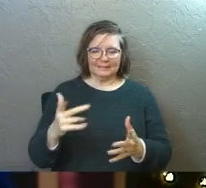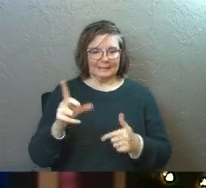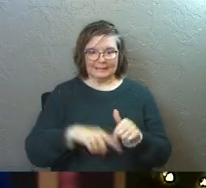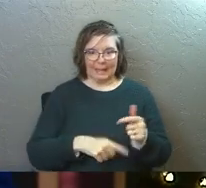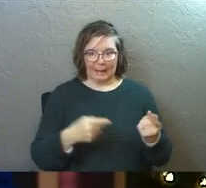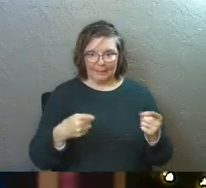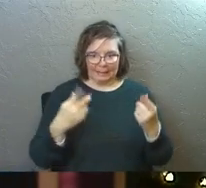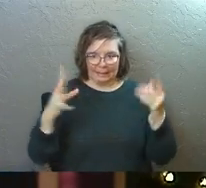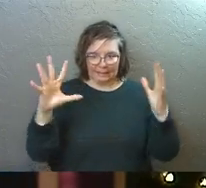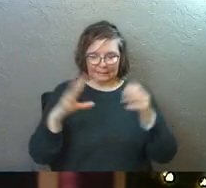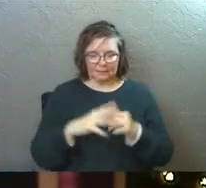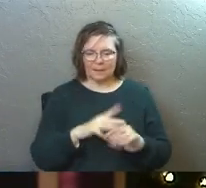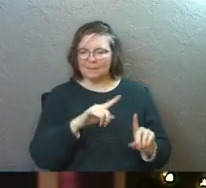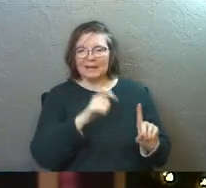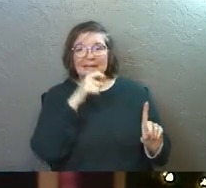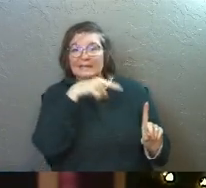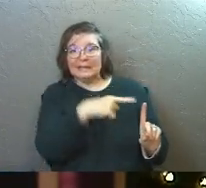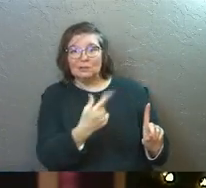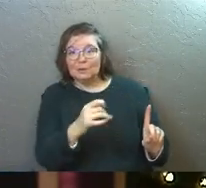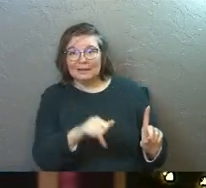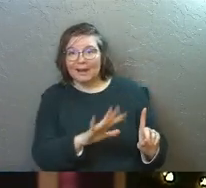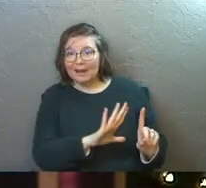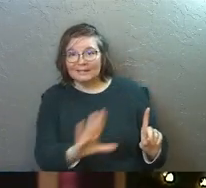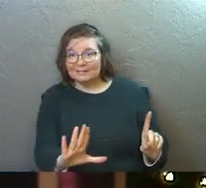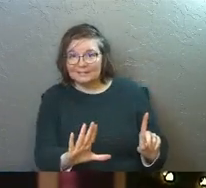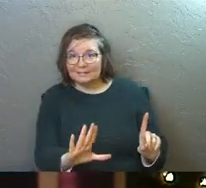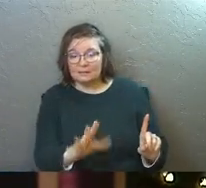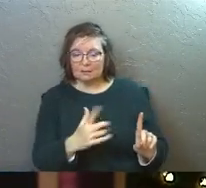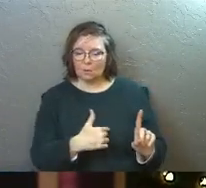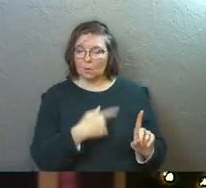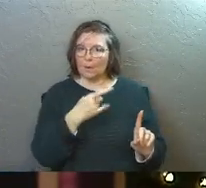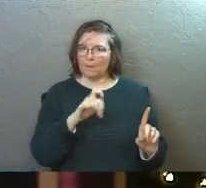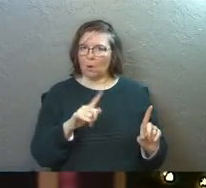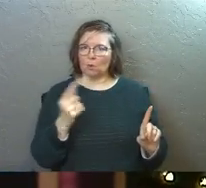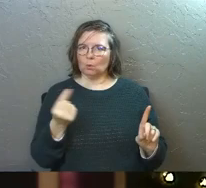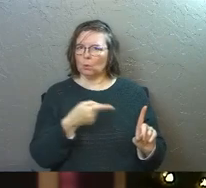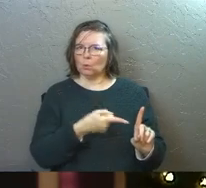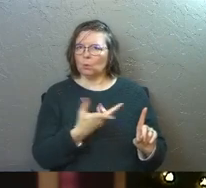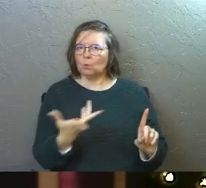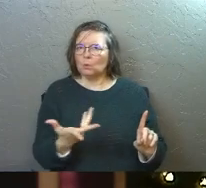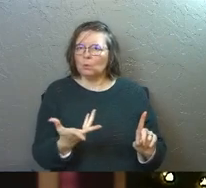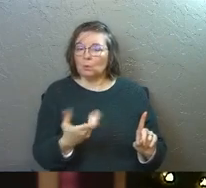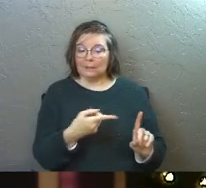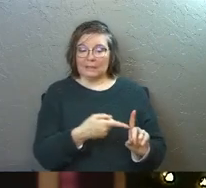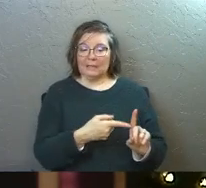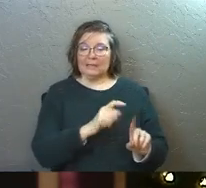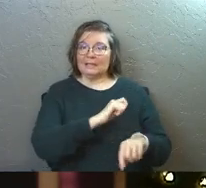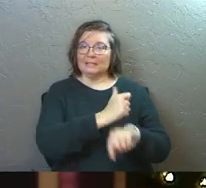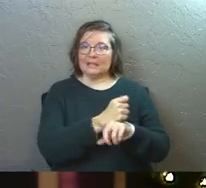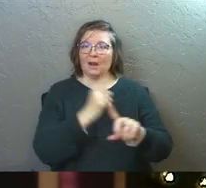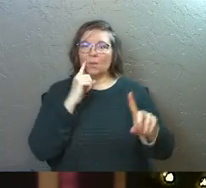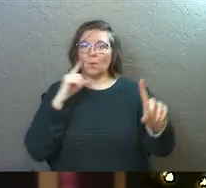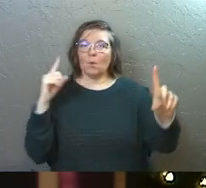This can't be it, right? But that's not what he's doing here. What is Paul doing? Paul is